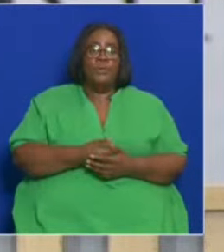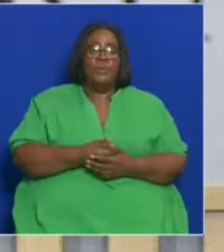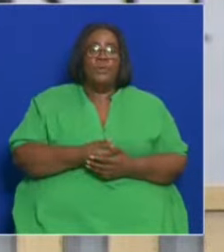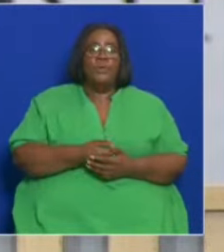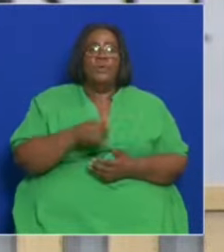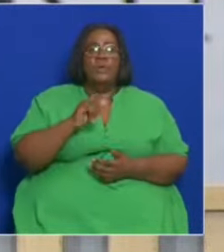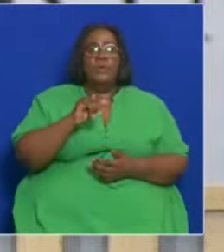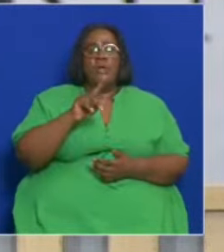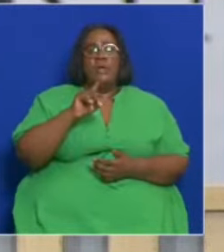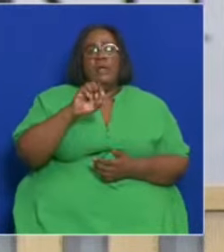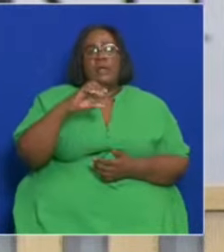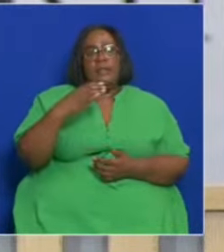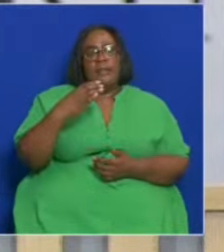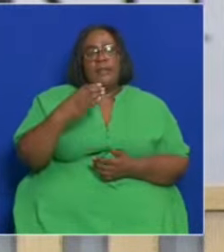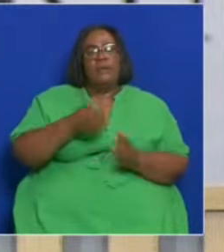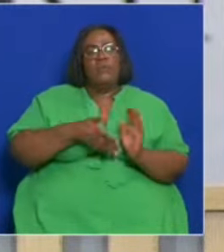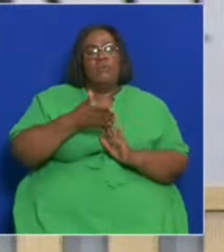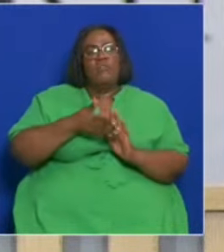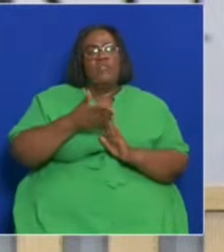operational regulations.